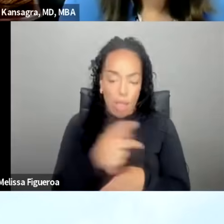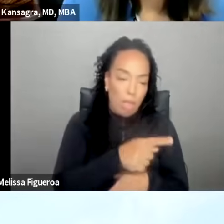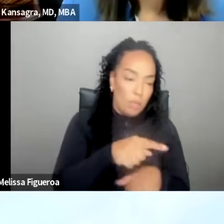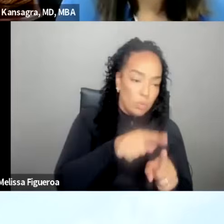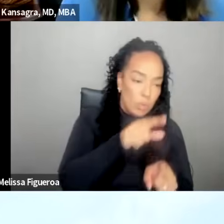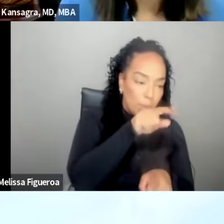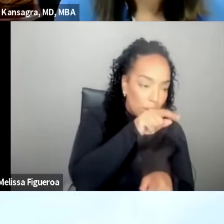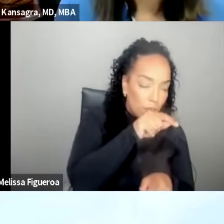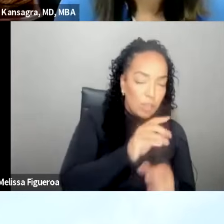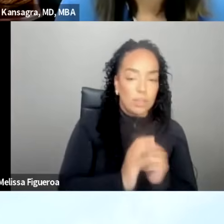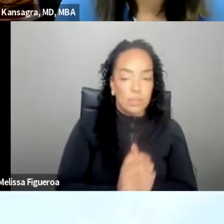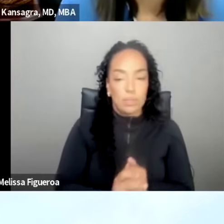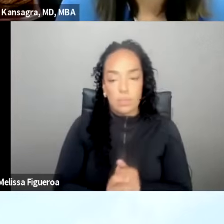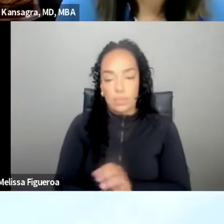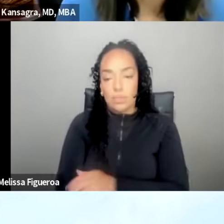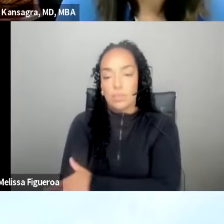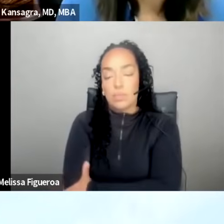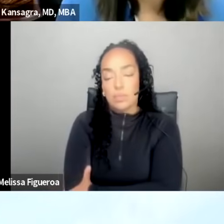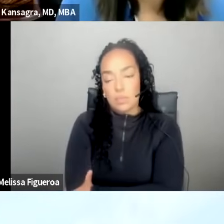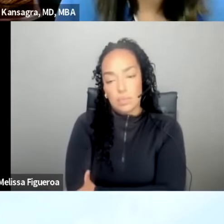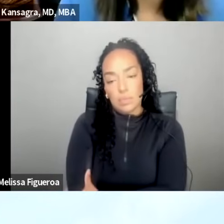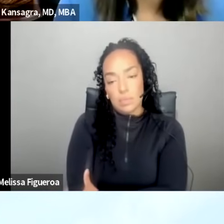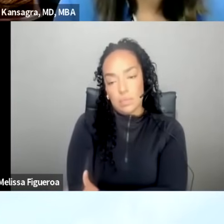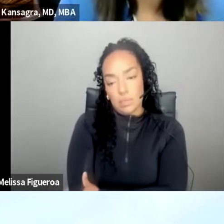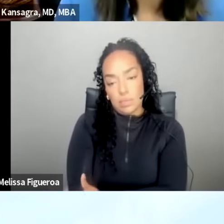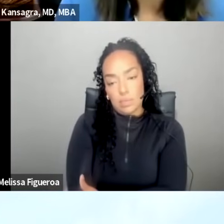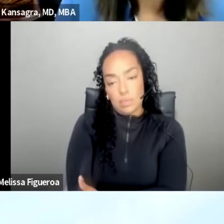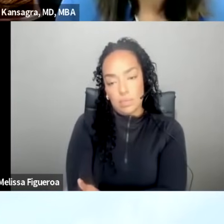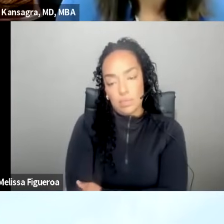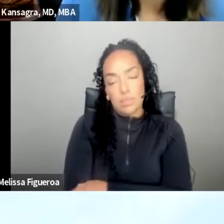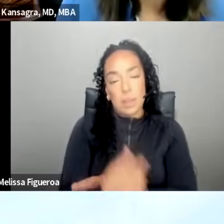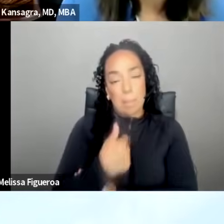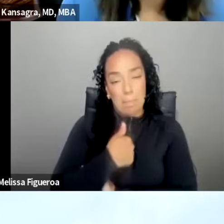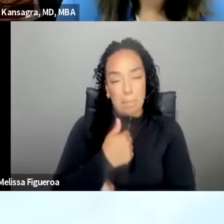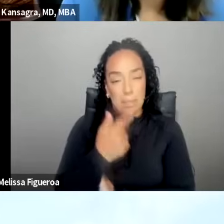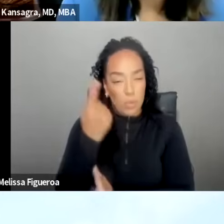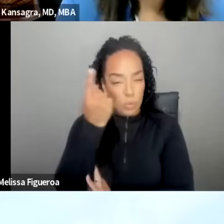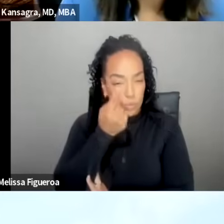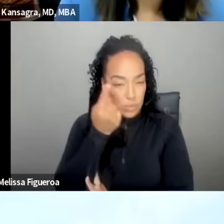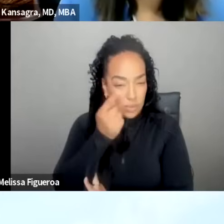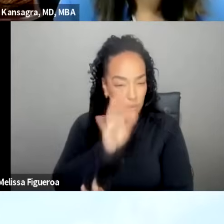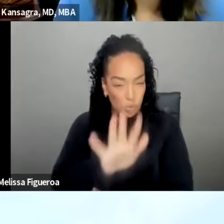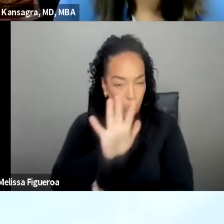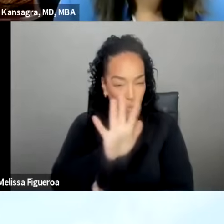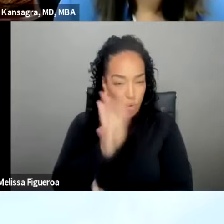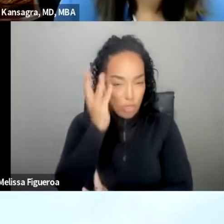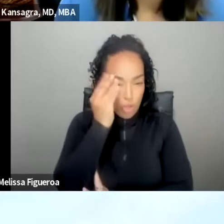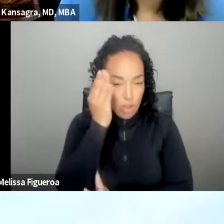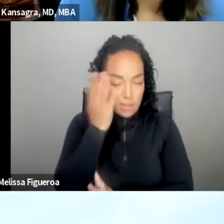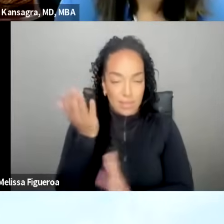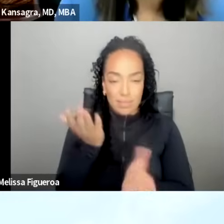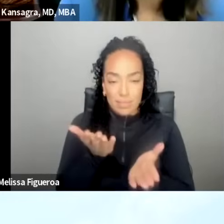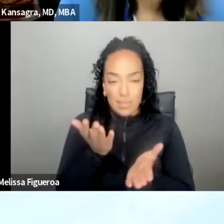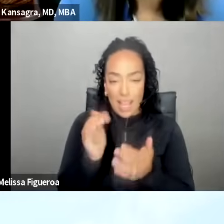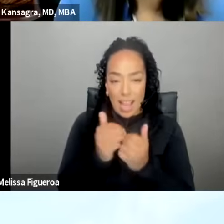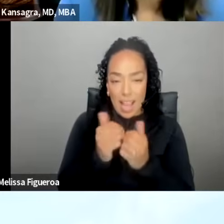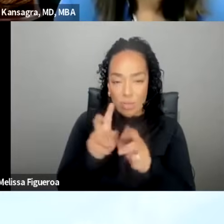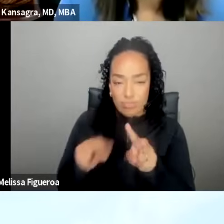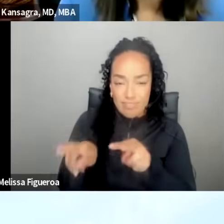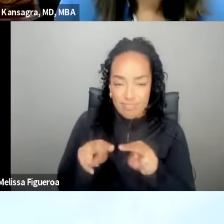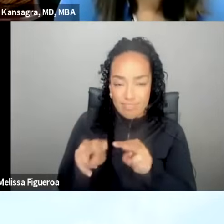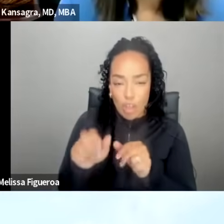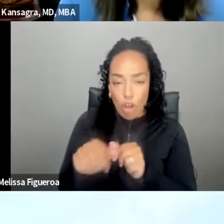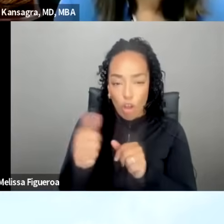wondering about your thoughts about surveillance in other mammalian